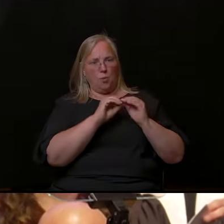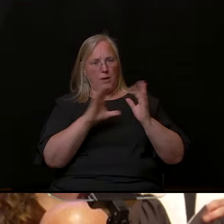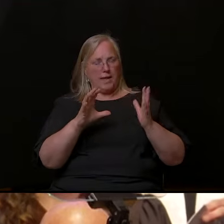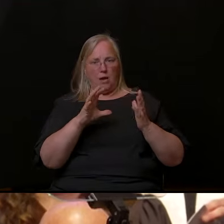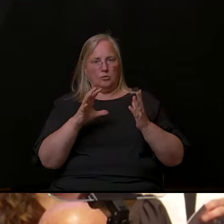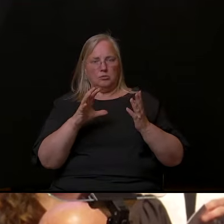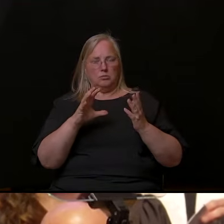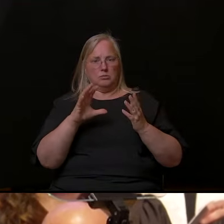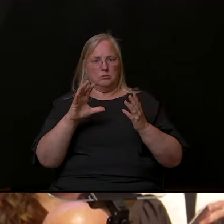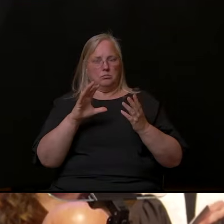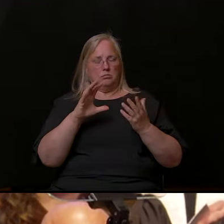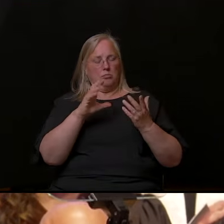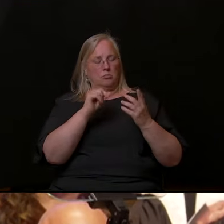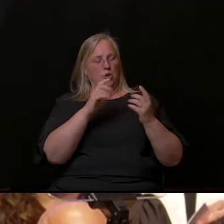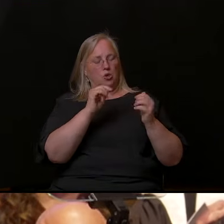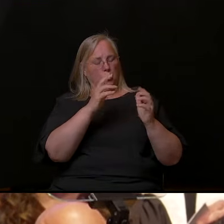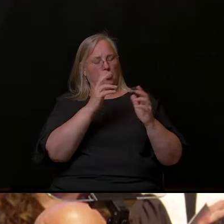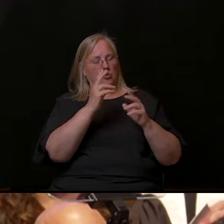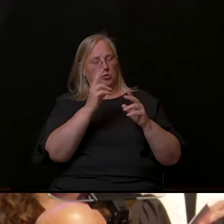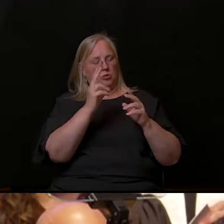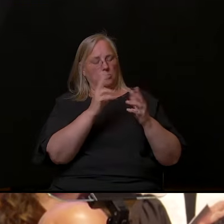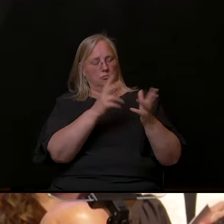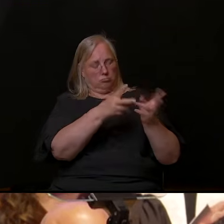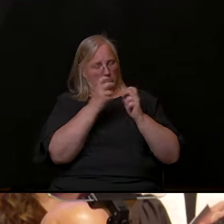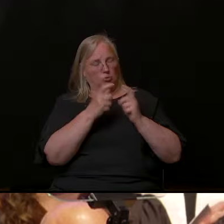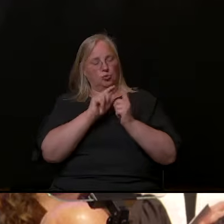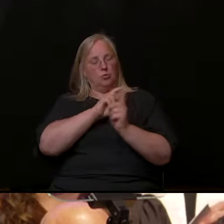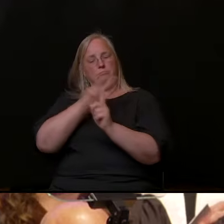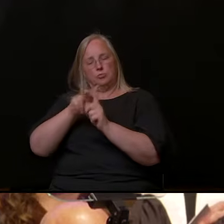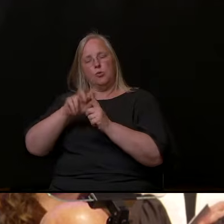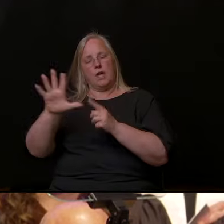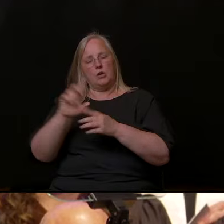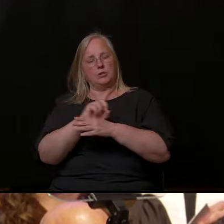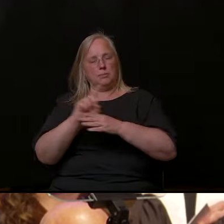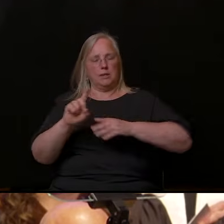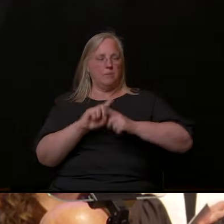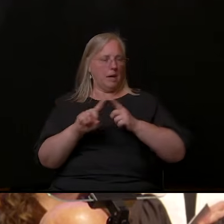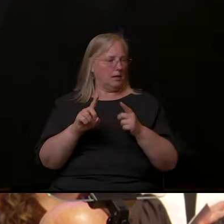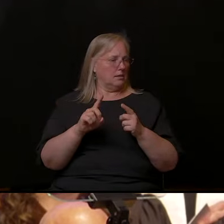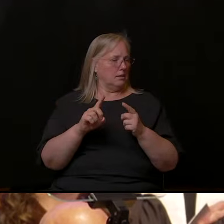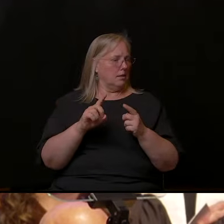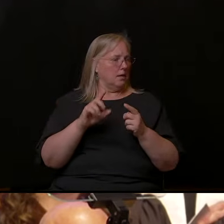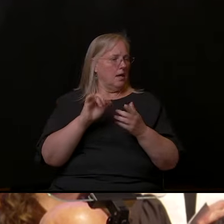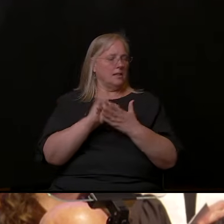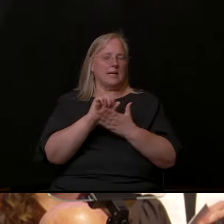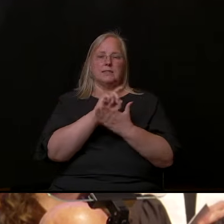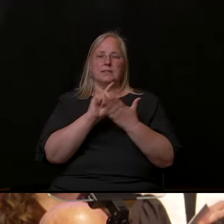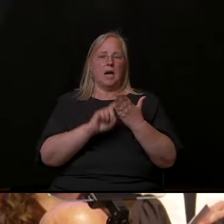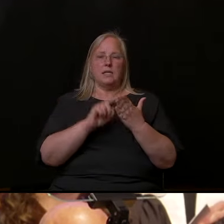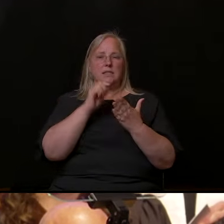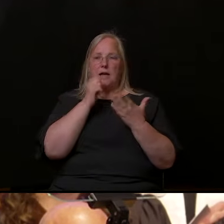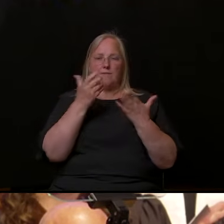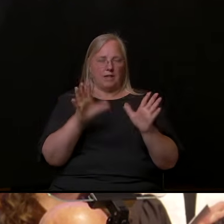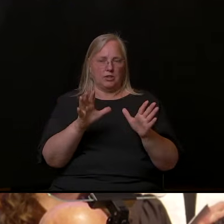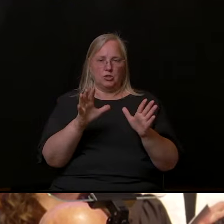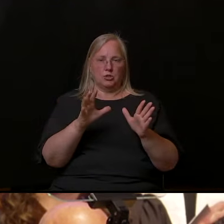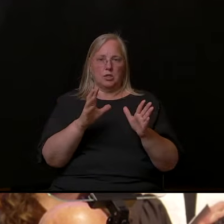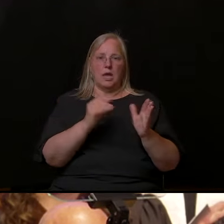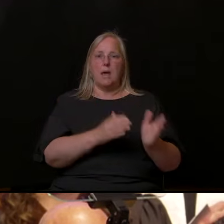But the role of designers did not diminish. It moved upstream to